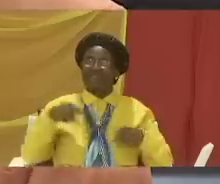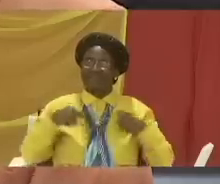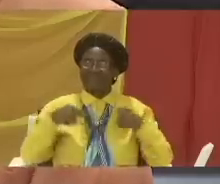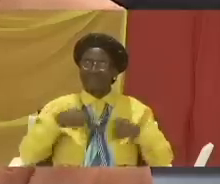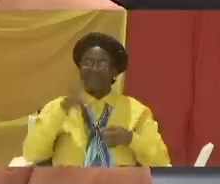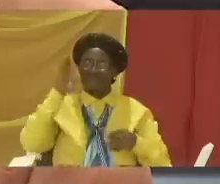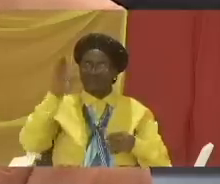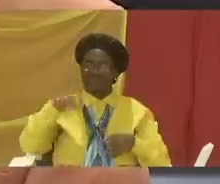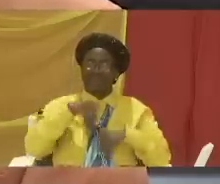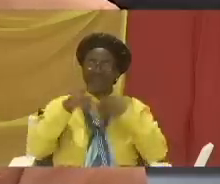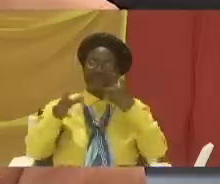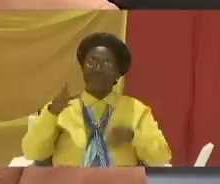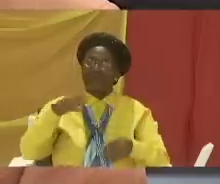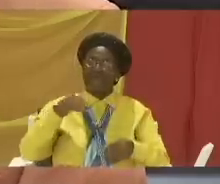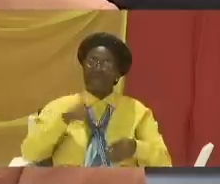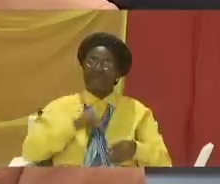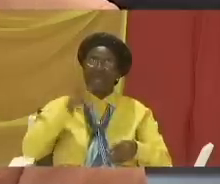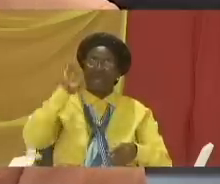And then he fell asleep.